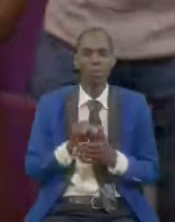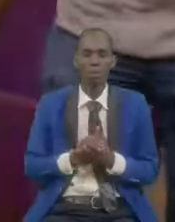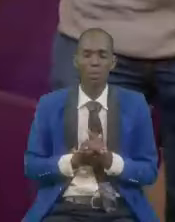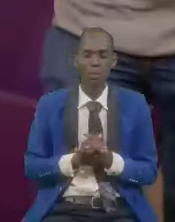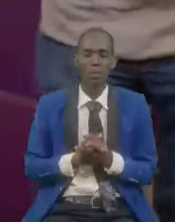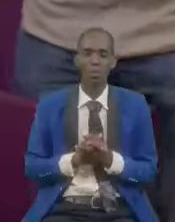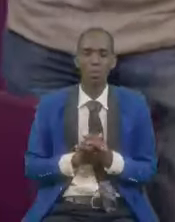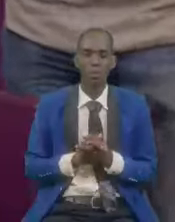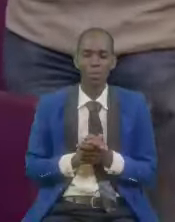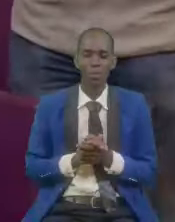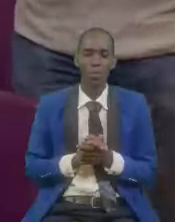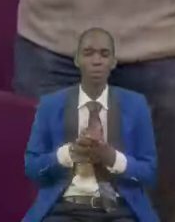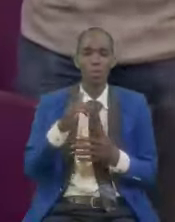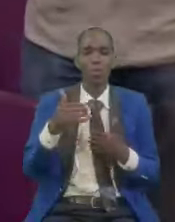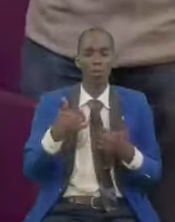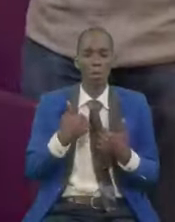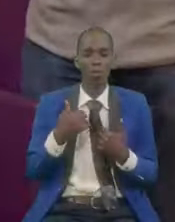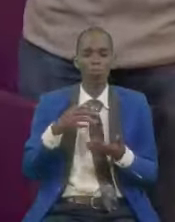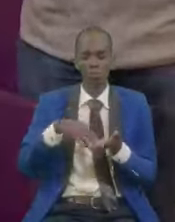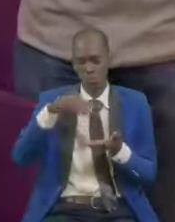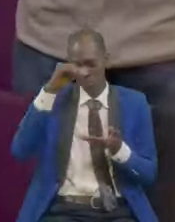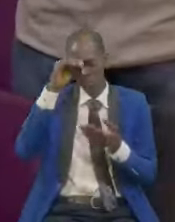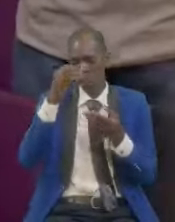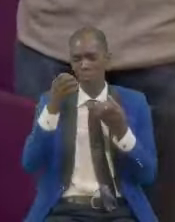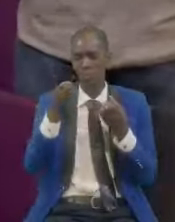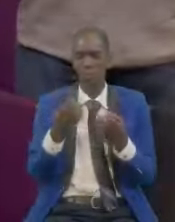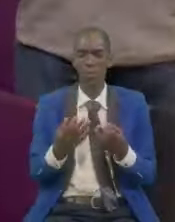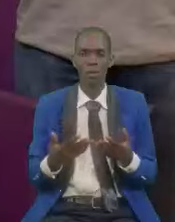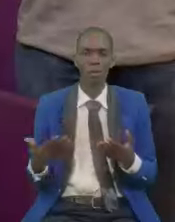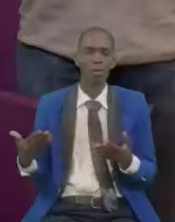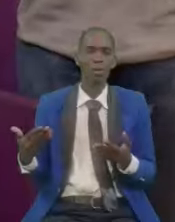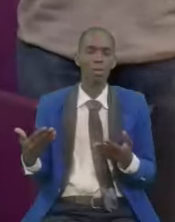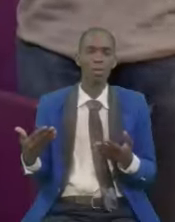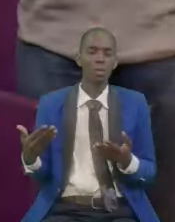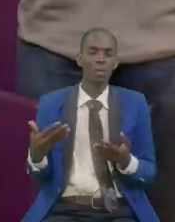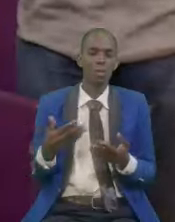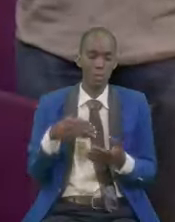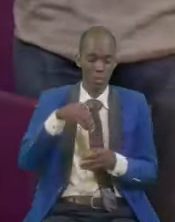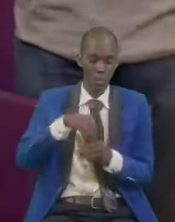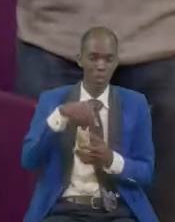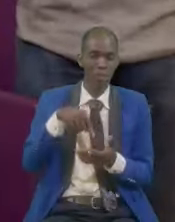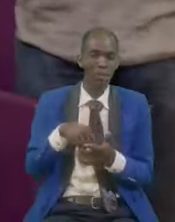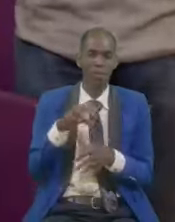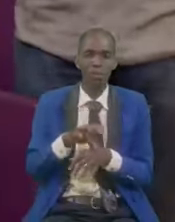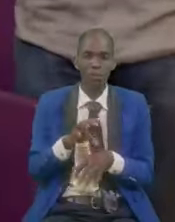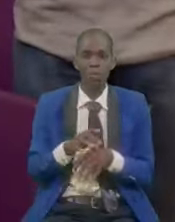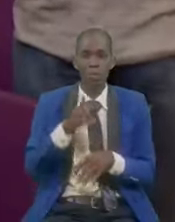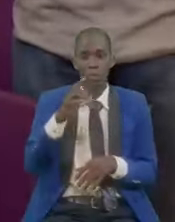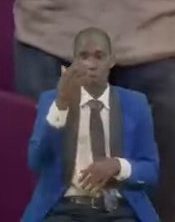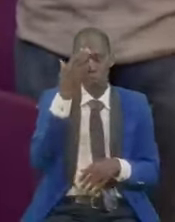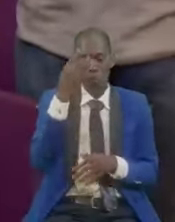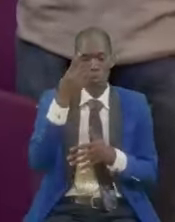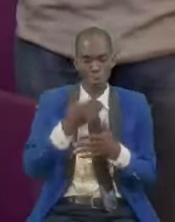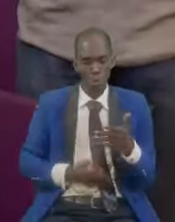You have had enough. You know enough. In this church, you know what sin